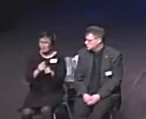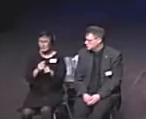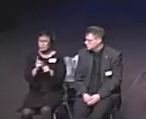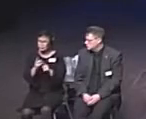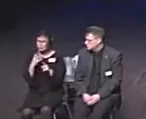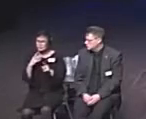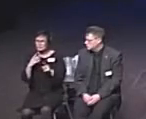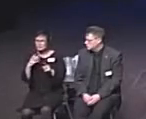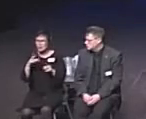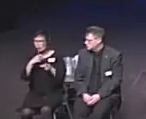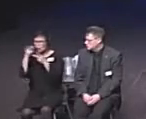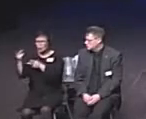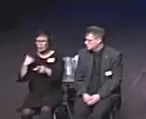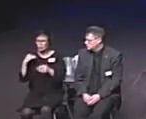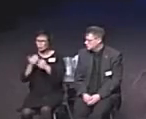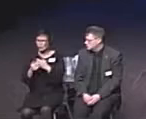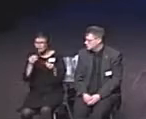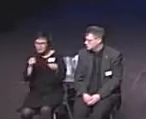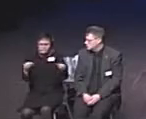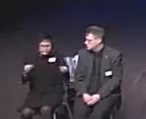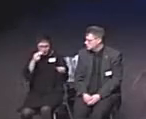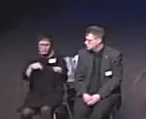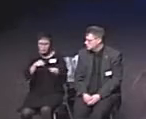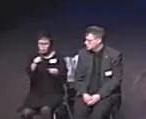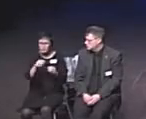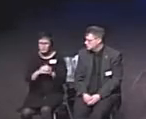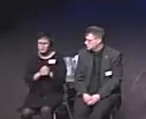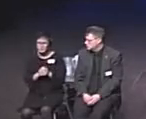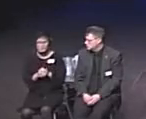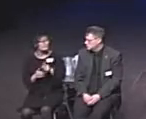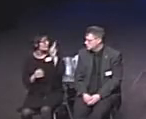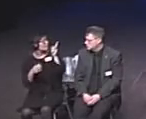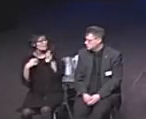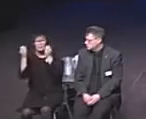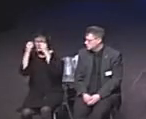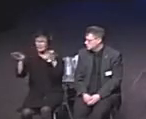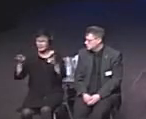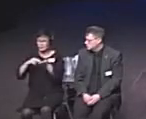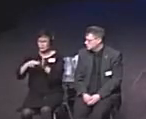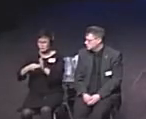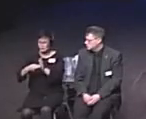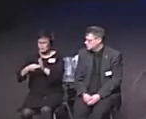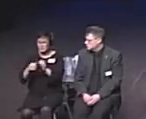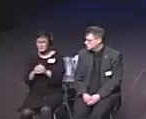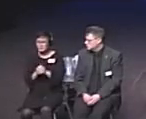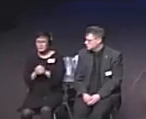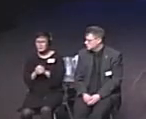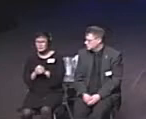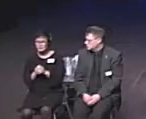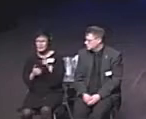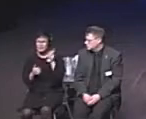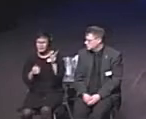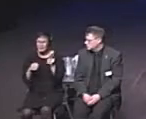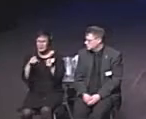them as safety along the road. And this is the information system. This is developed thanks